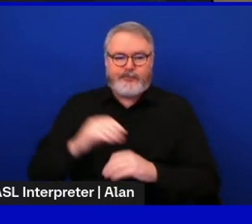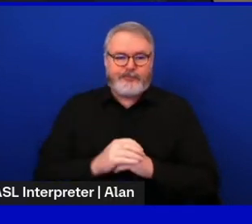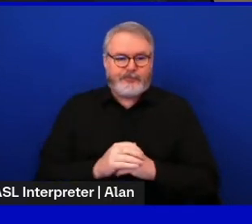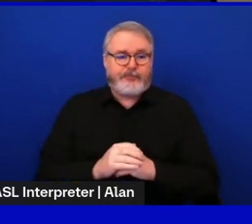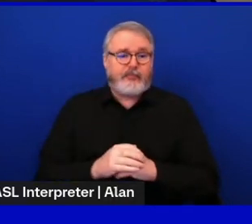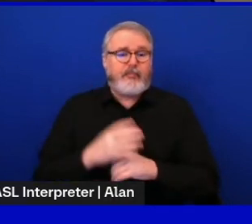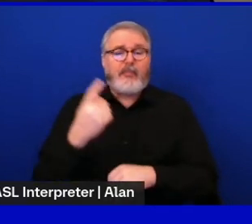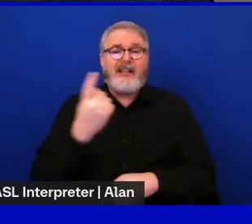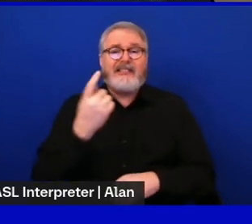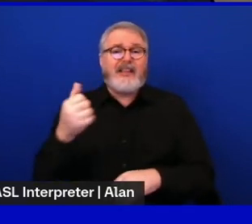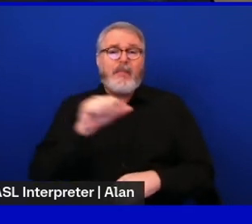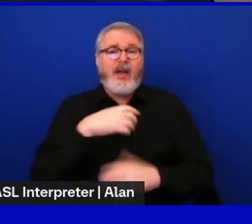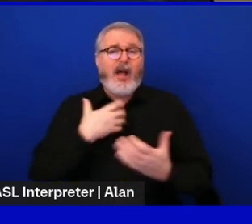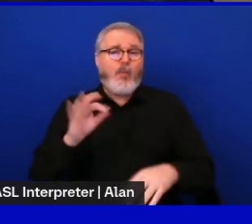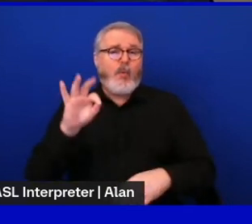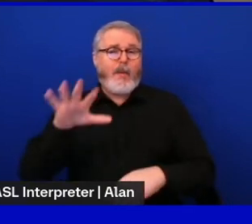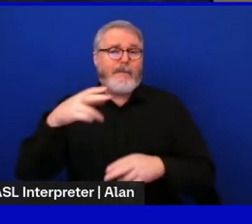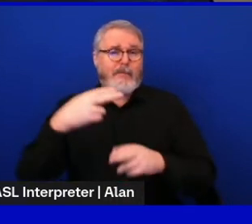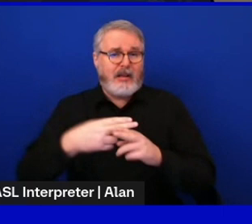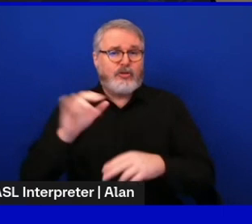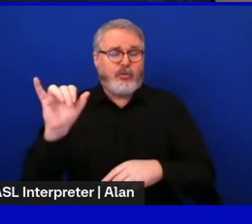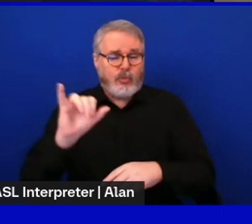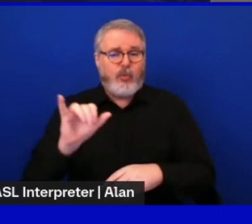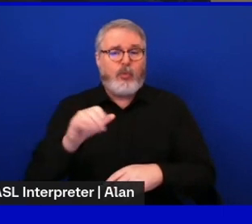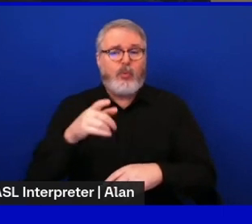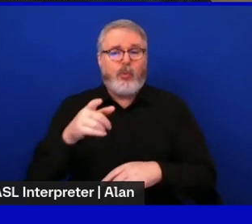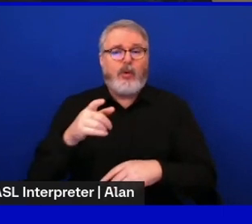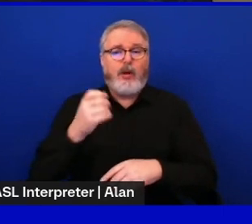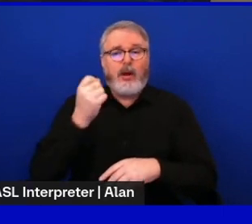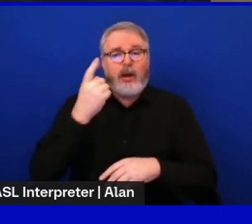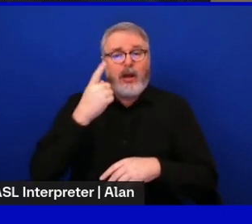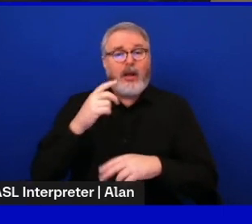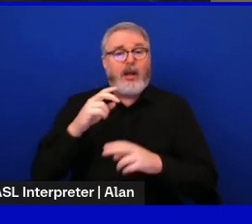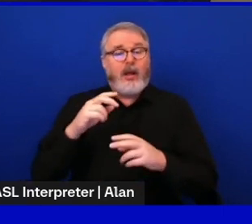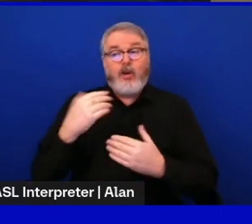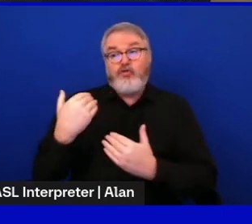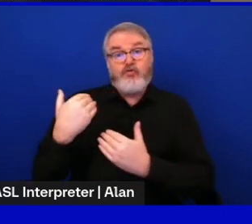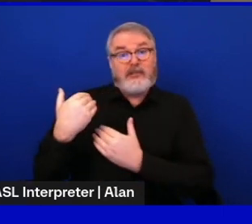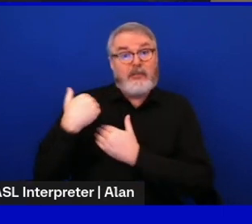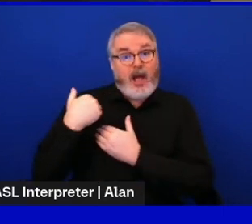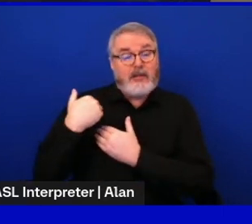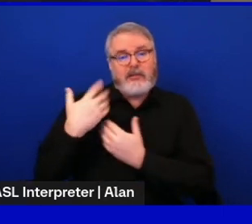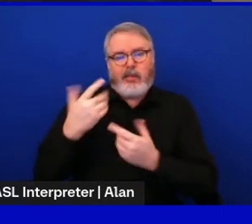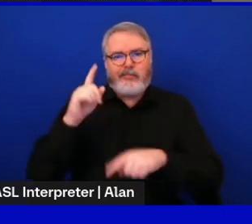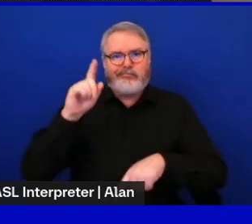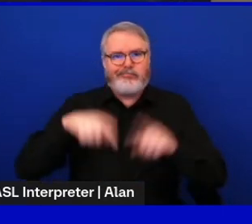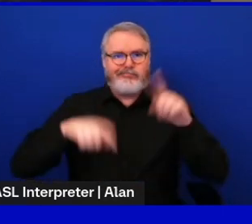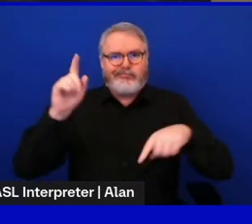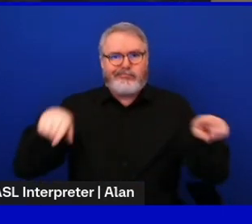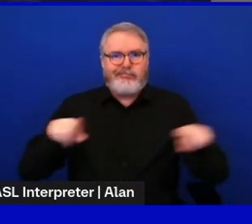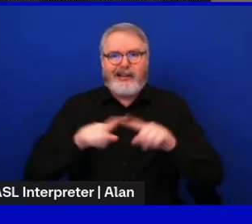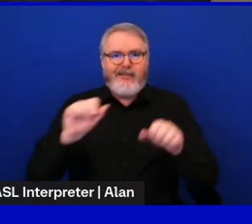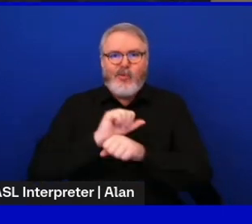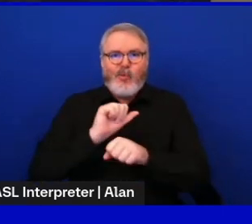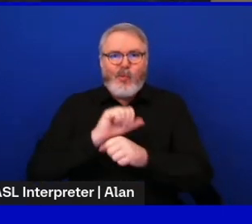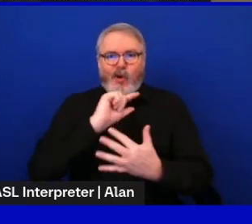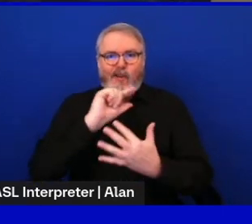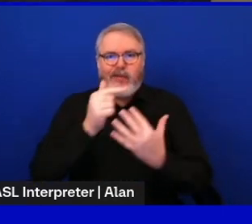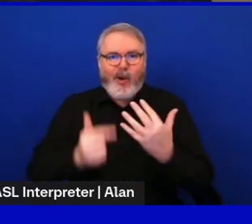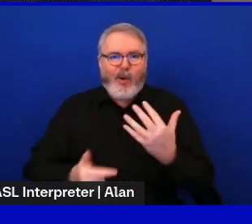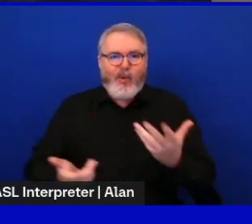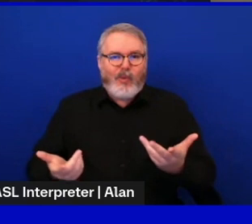And something else that I want to mention at this point as well is responsibility might differ across workflows. As I already mentioned,